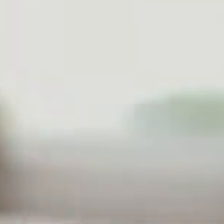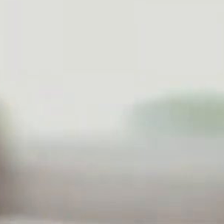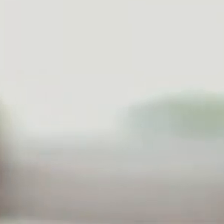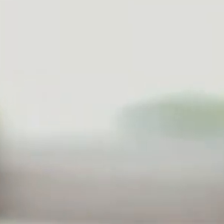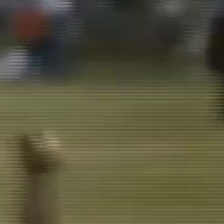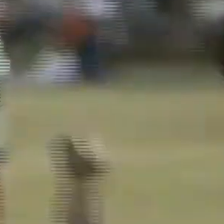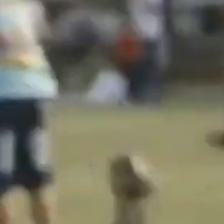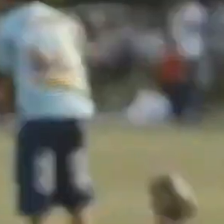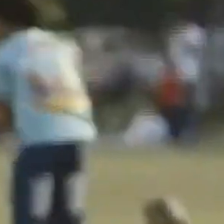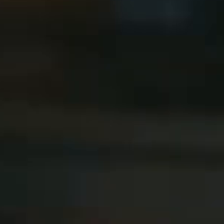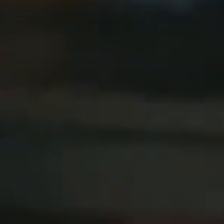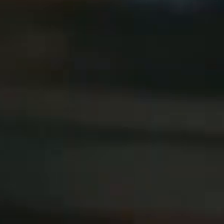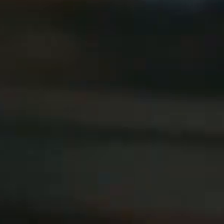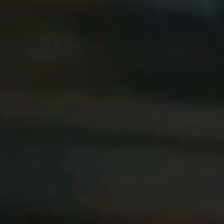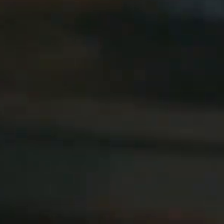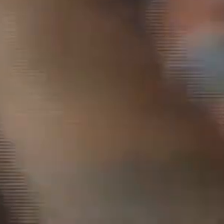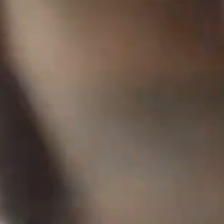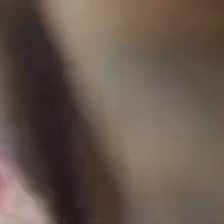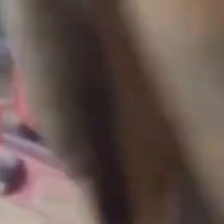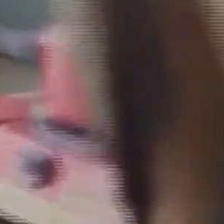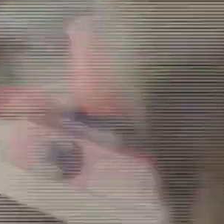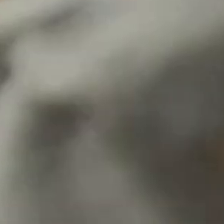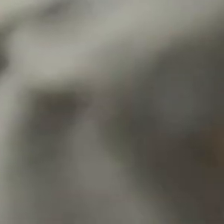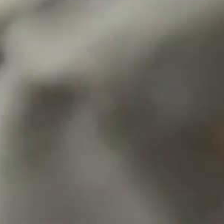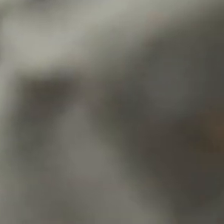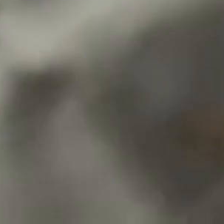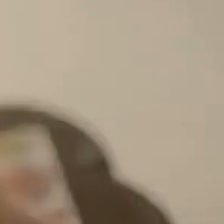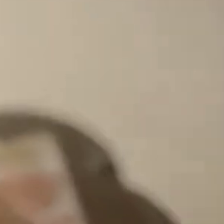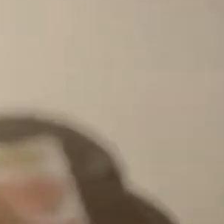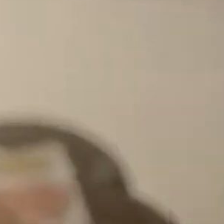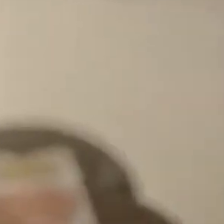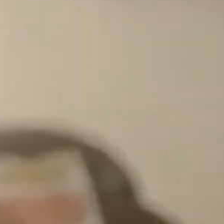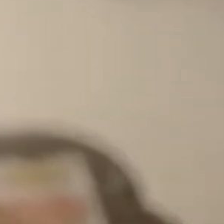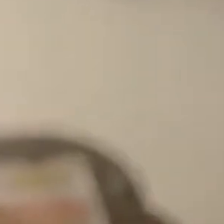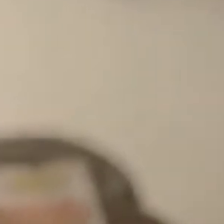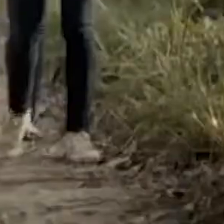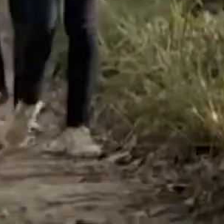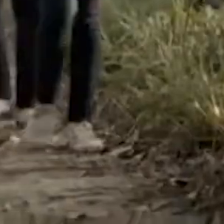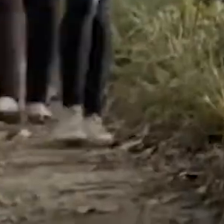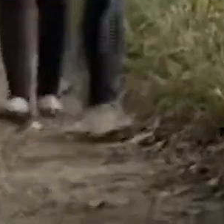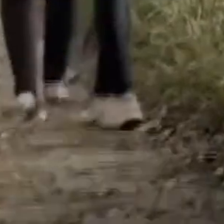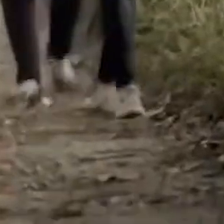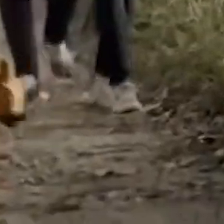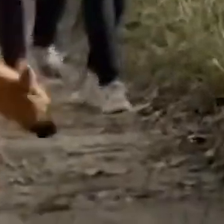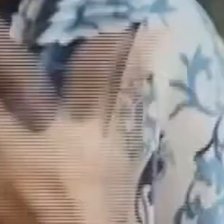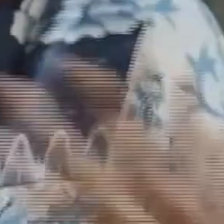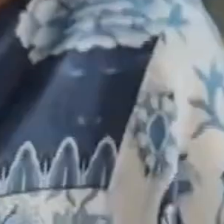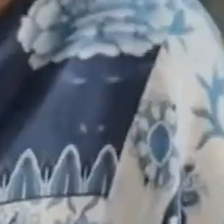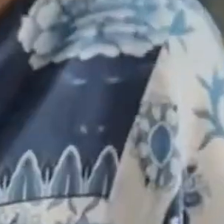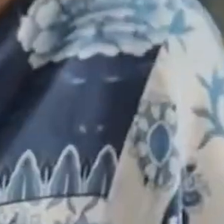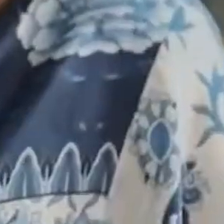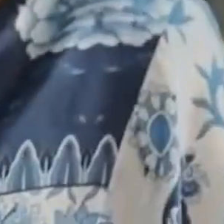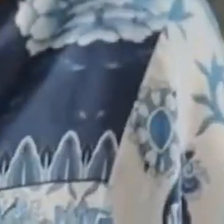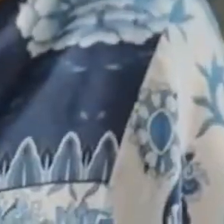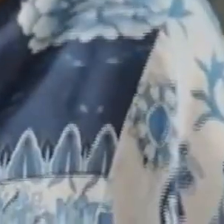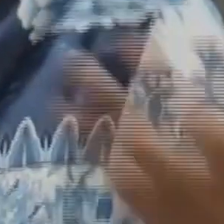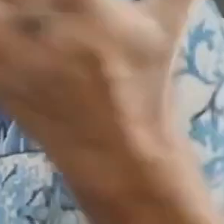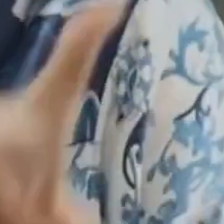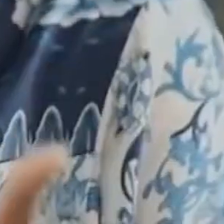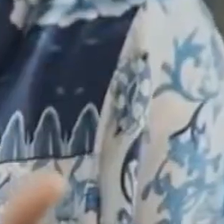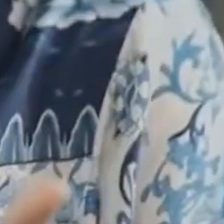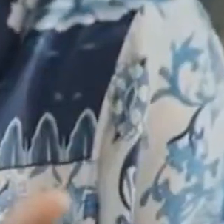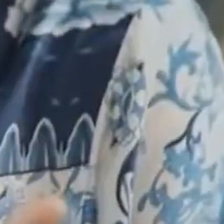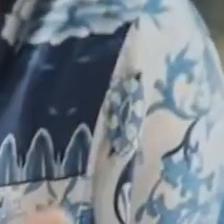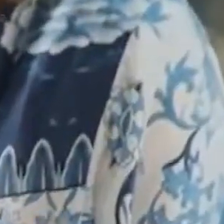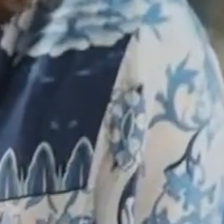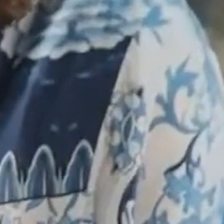formando a humanidade, cara. Como é que a gente pode pensar num mundo de paz, de colaboração, de bem-aventurança, onde o